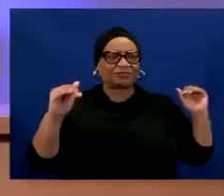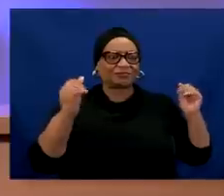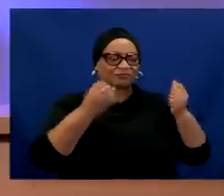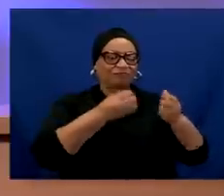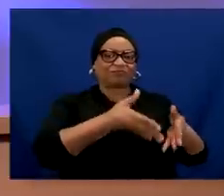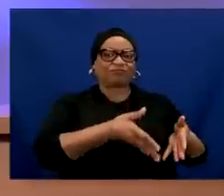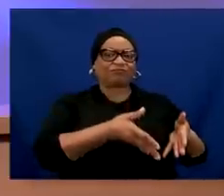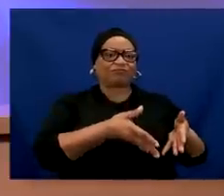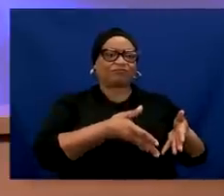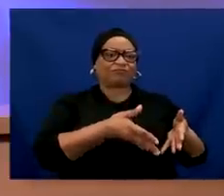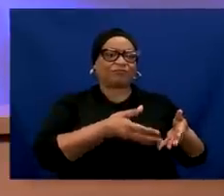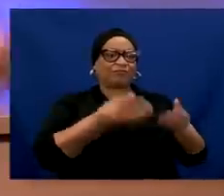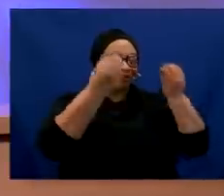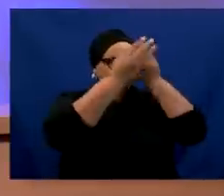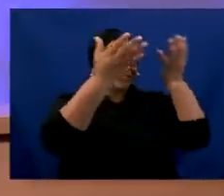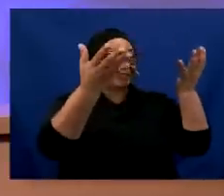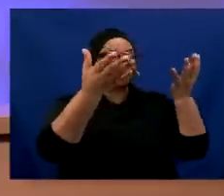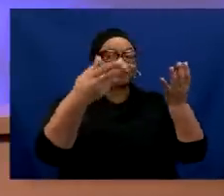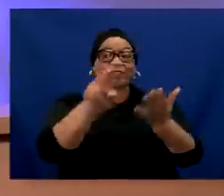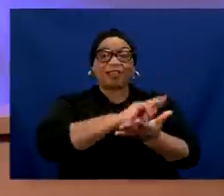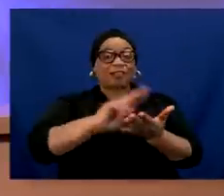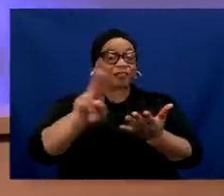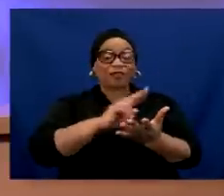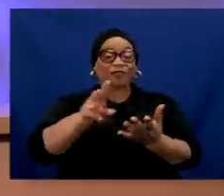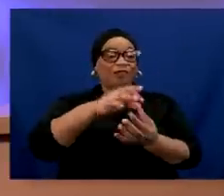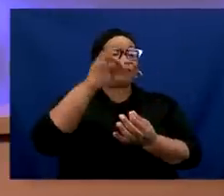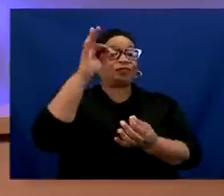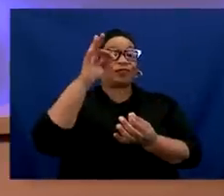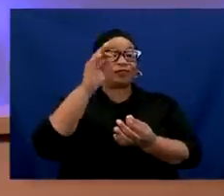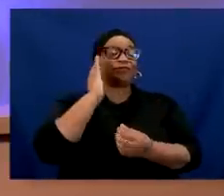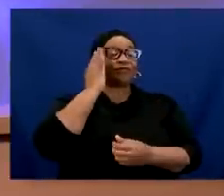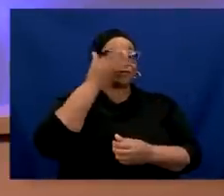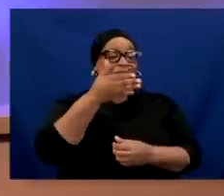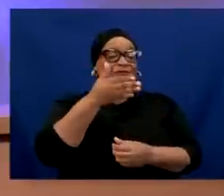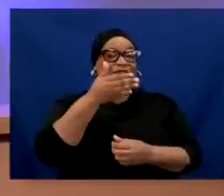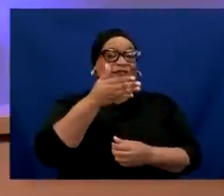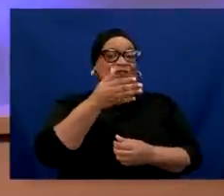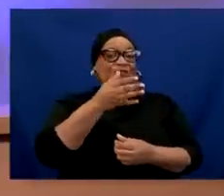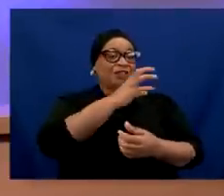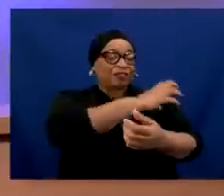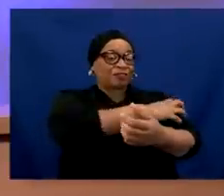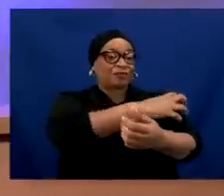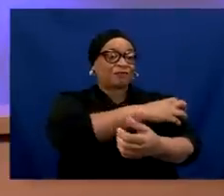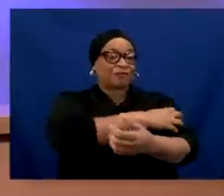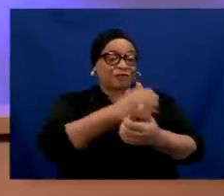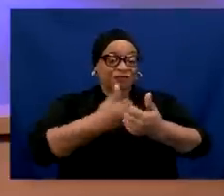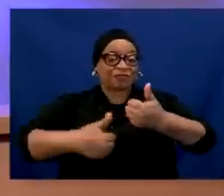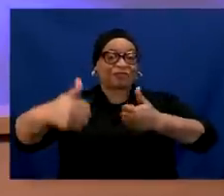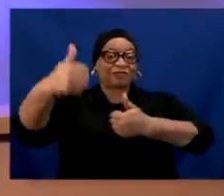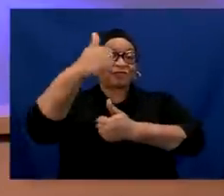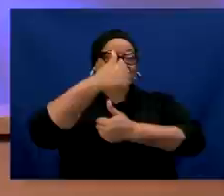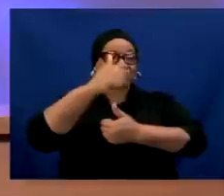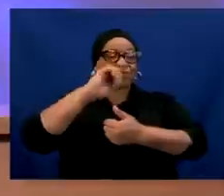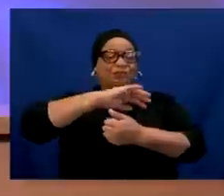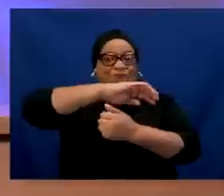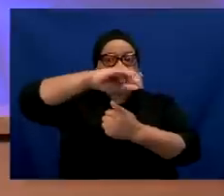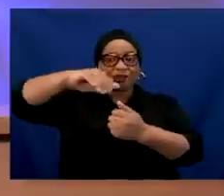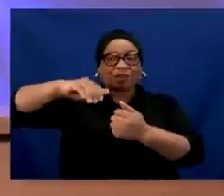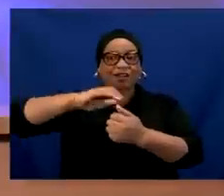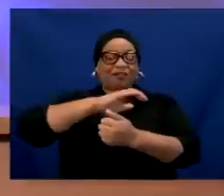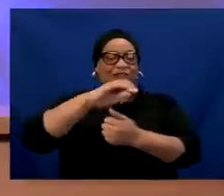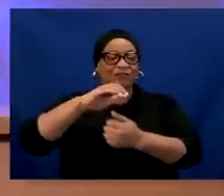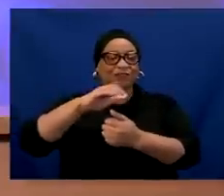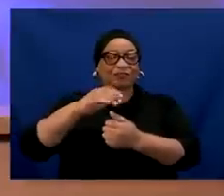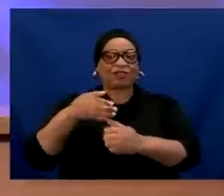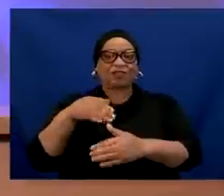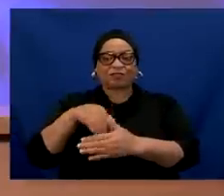her. The Holy Ghost is going to come upon you. The power of the Most High is going to overshadow you. So the Holy One to be